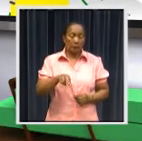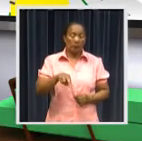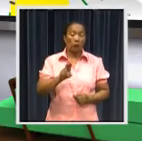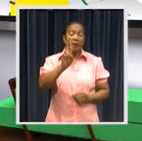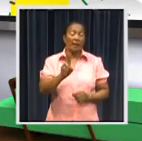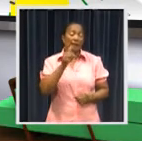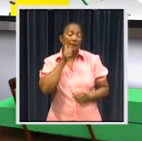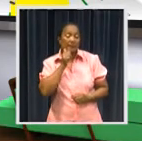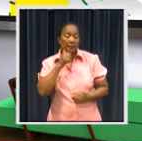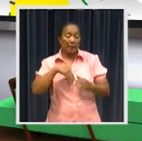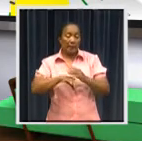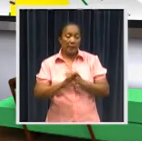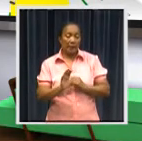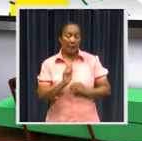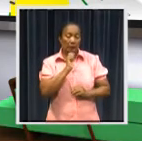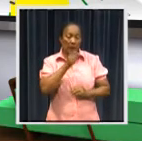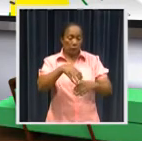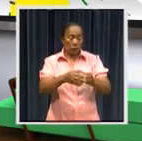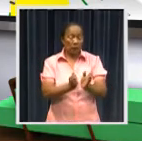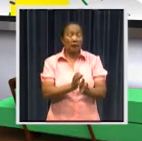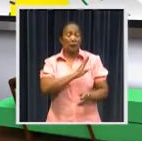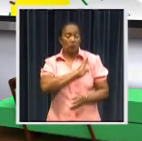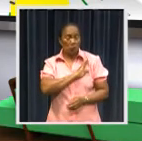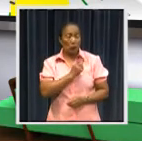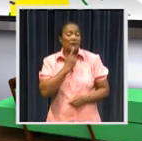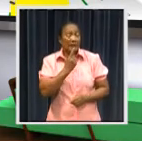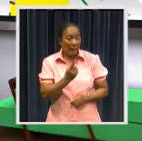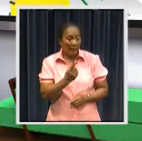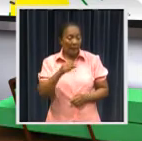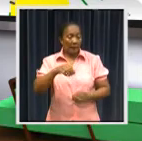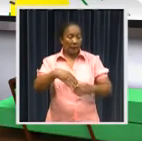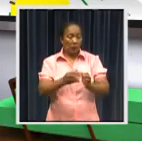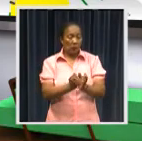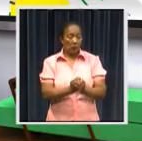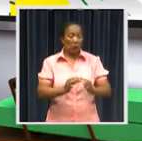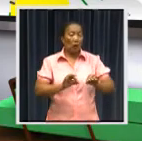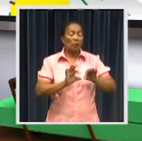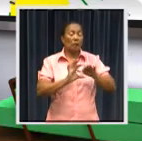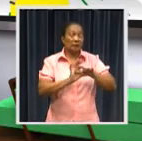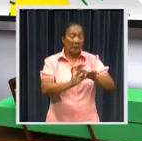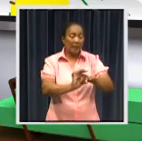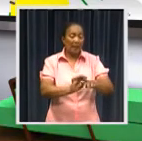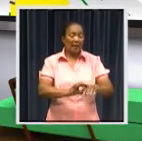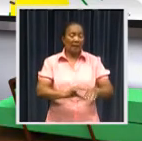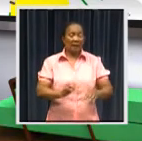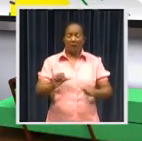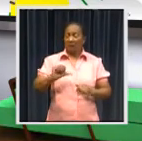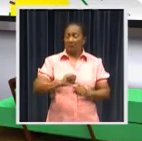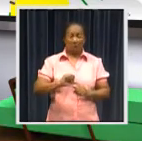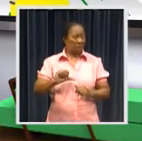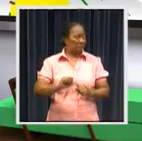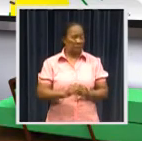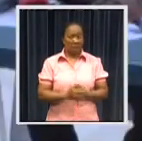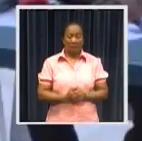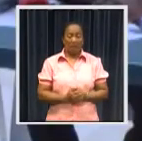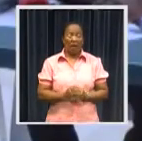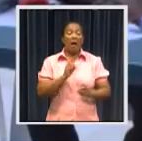union, Raoul Hellings, yesterday during a press conference where he also noted that the leadership of the force was